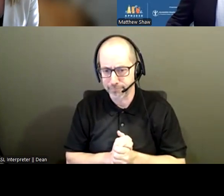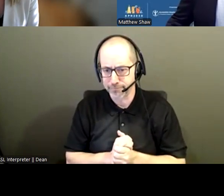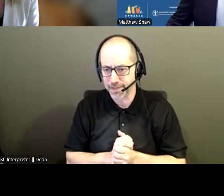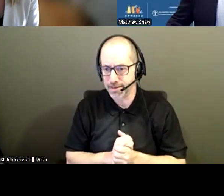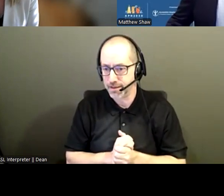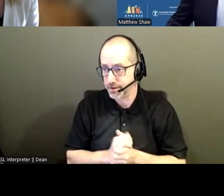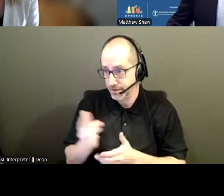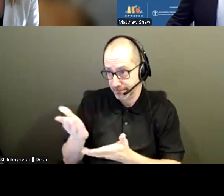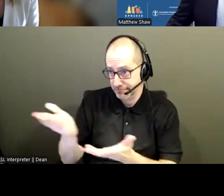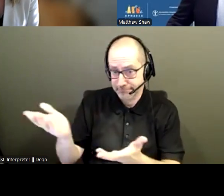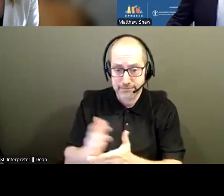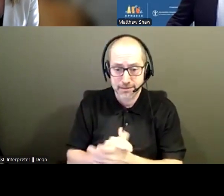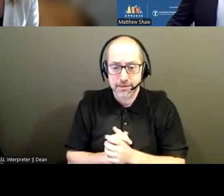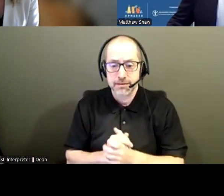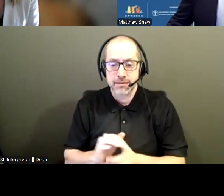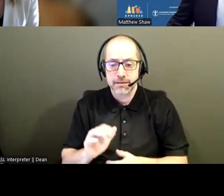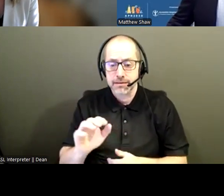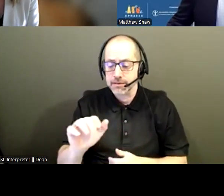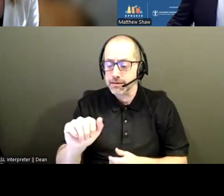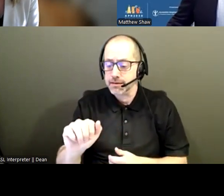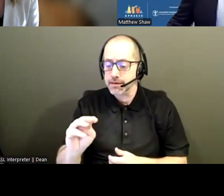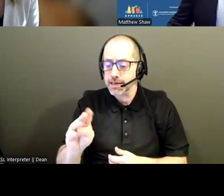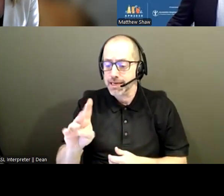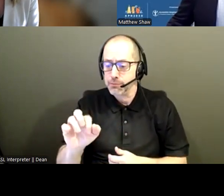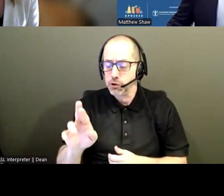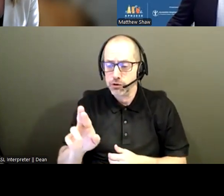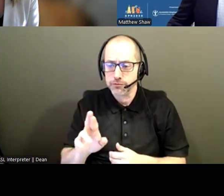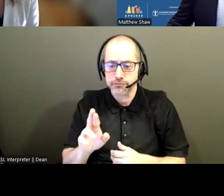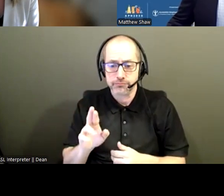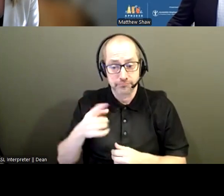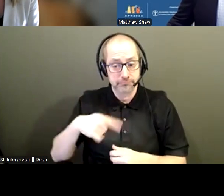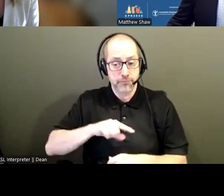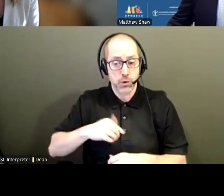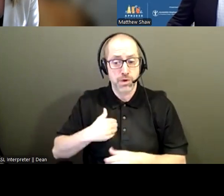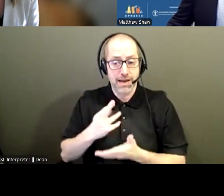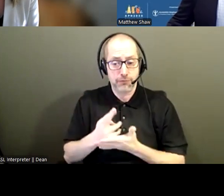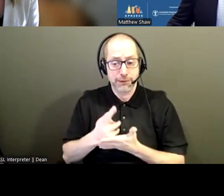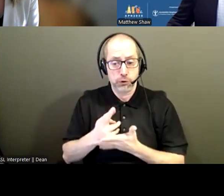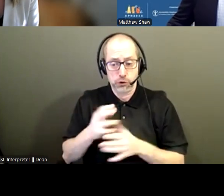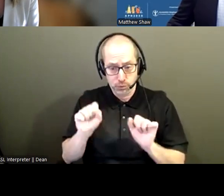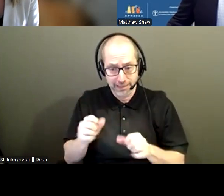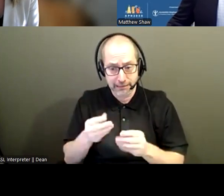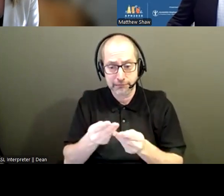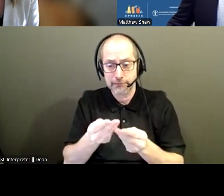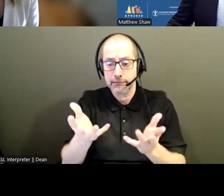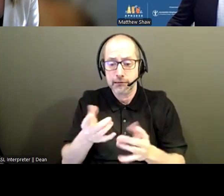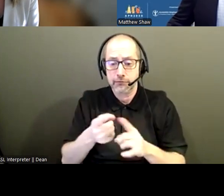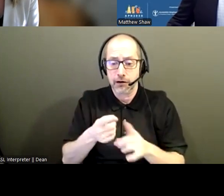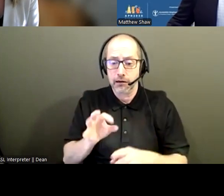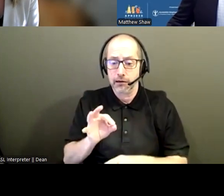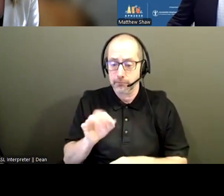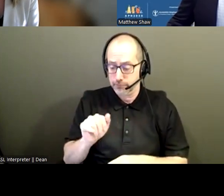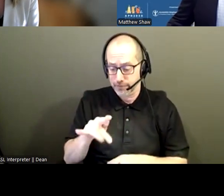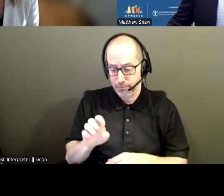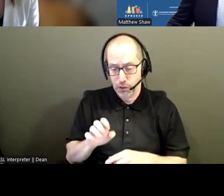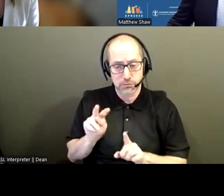Anyone? Yeah, definitely have resources that we can share from Fable's perspective as well, things we've seen